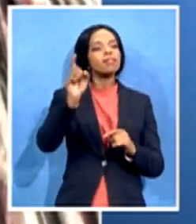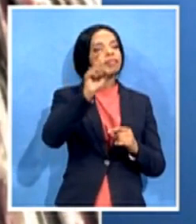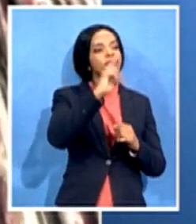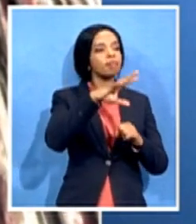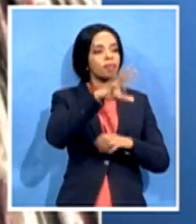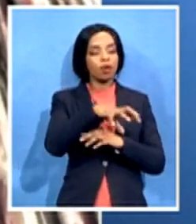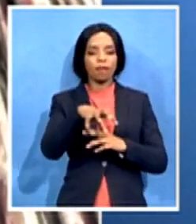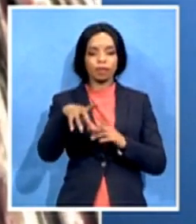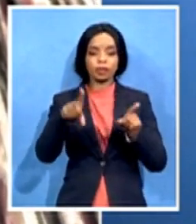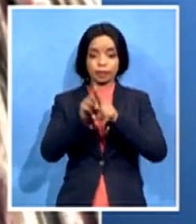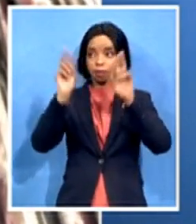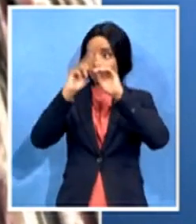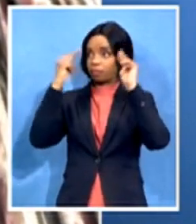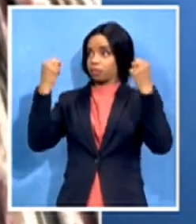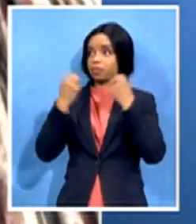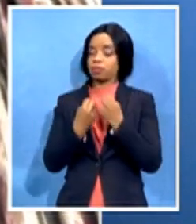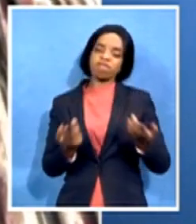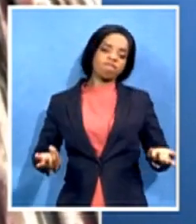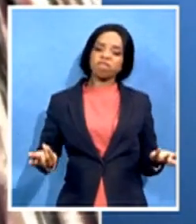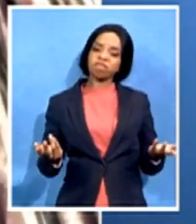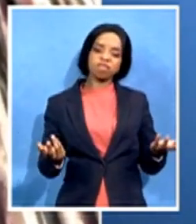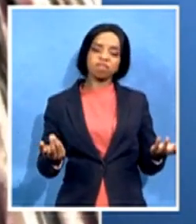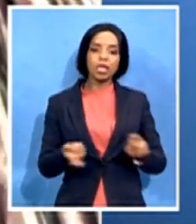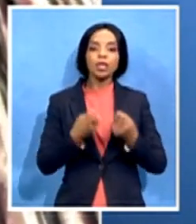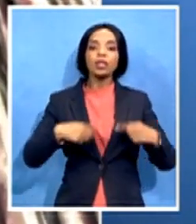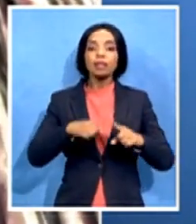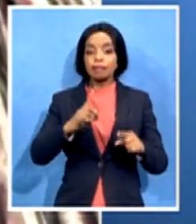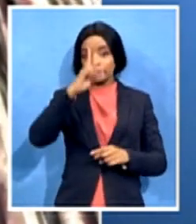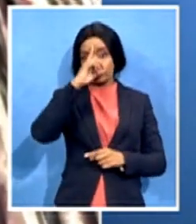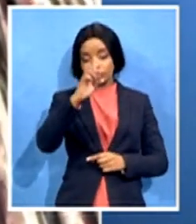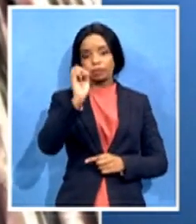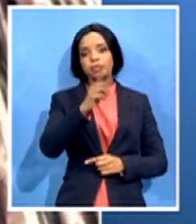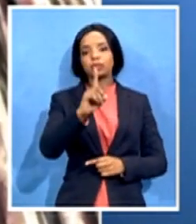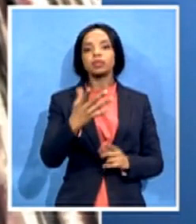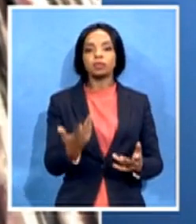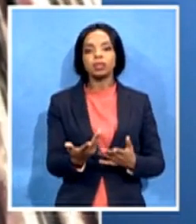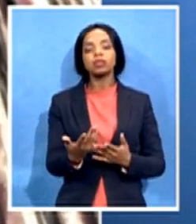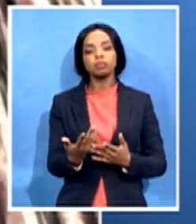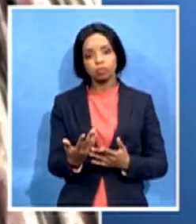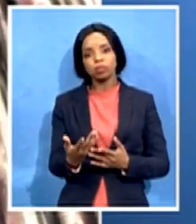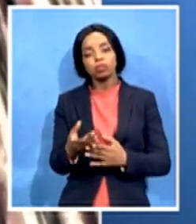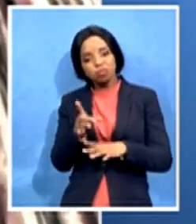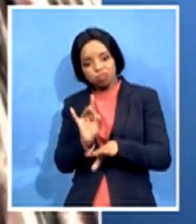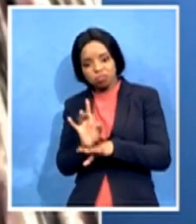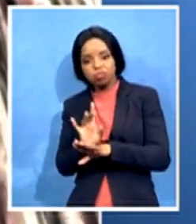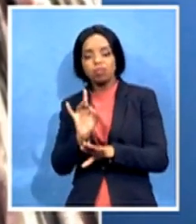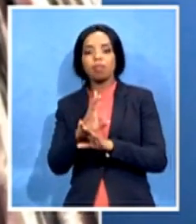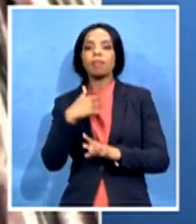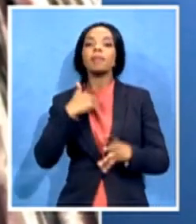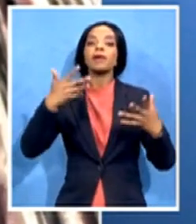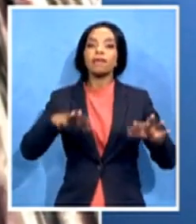that if we can put, that's why the Premier have said that within 2 weeks, the province must have